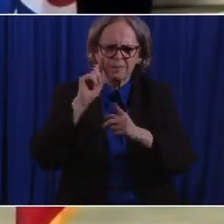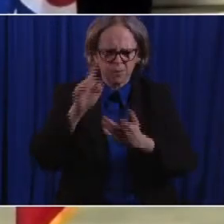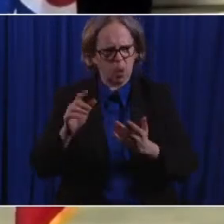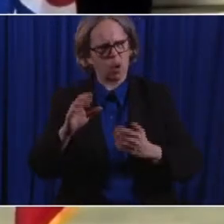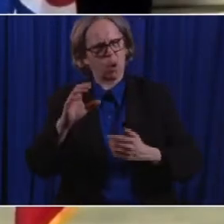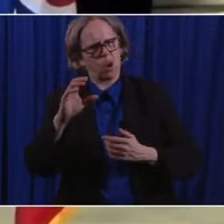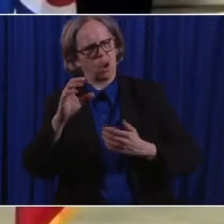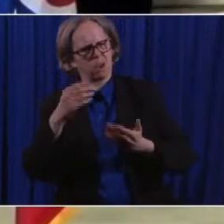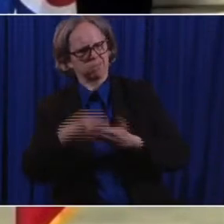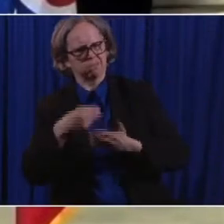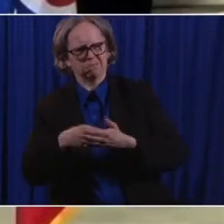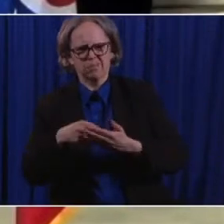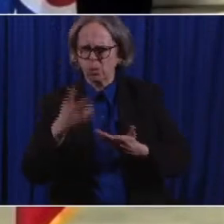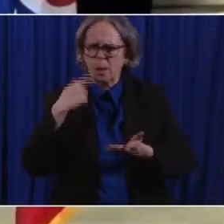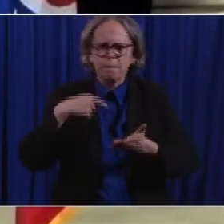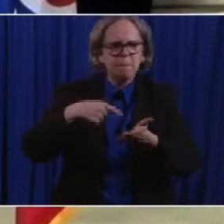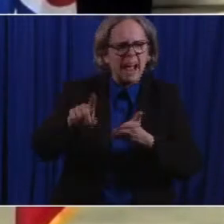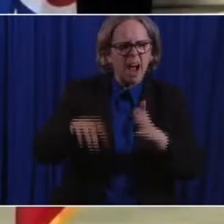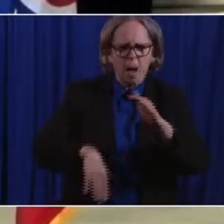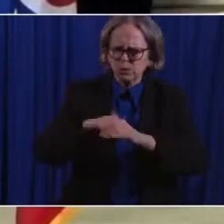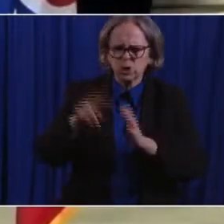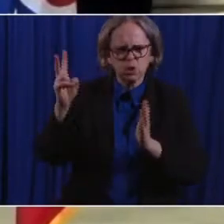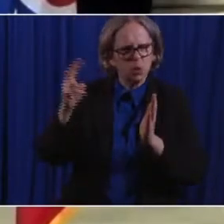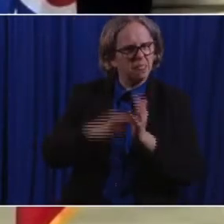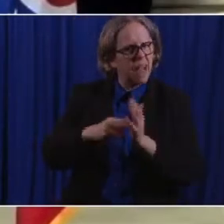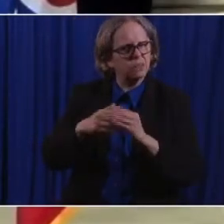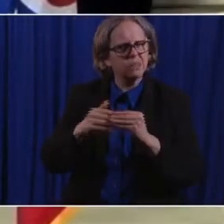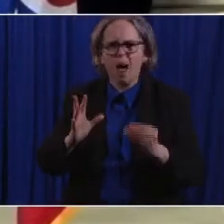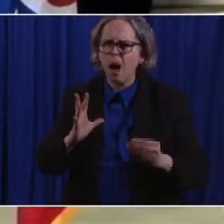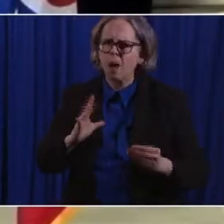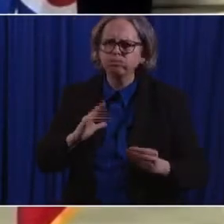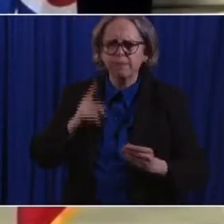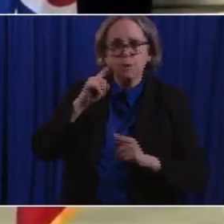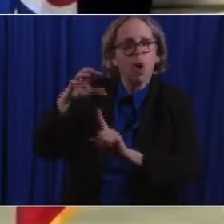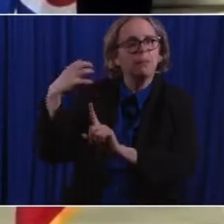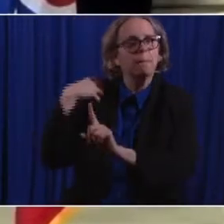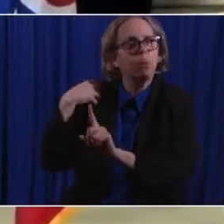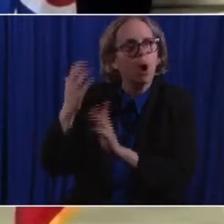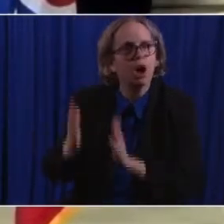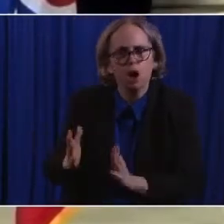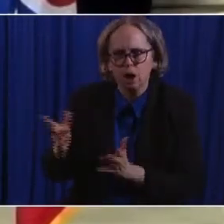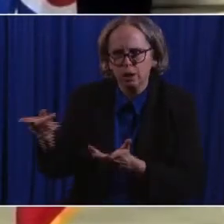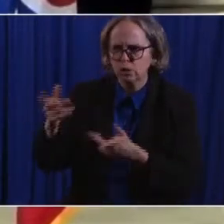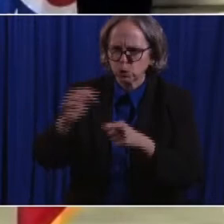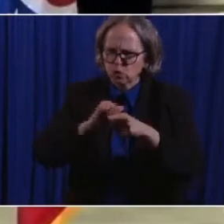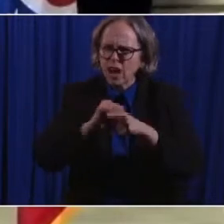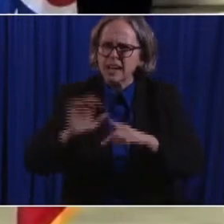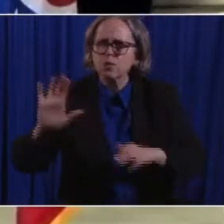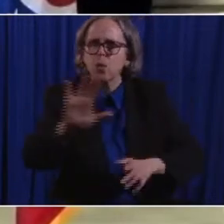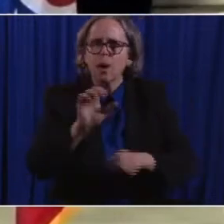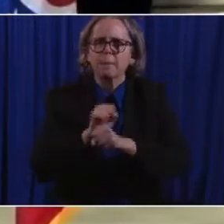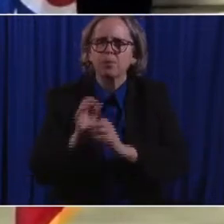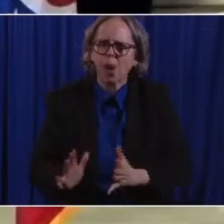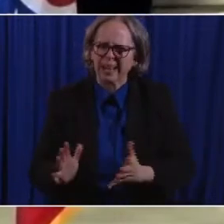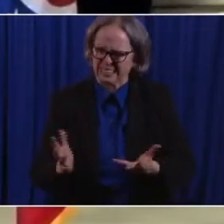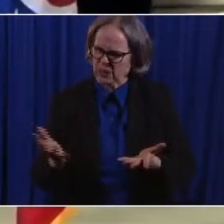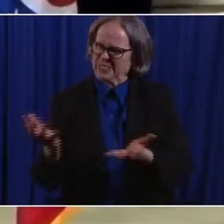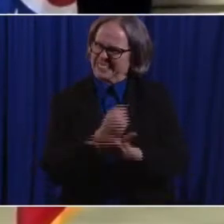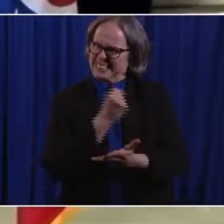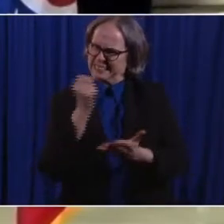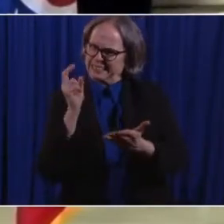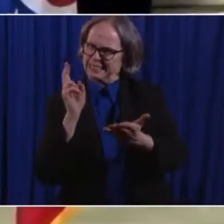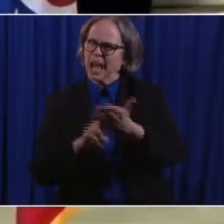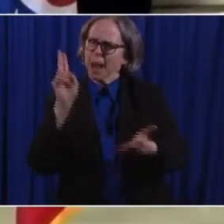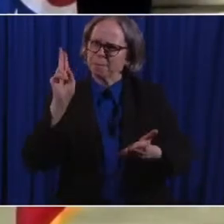to $2,000 to help one of your employees earn an industry recognized credential. There's also an